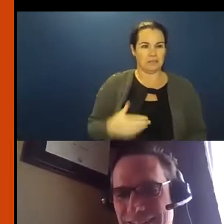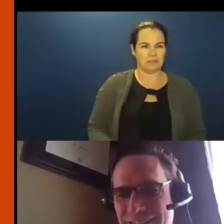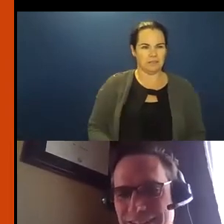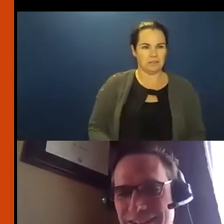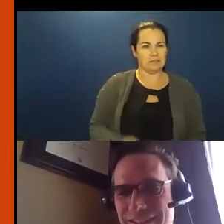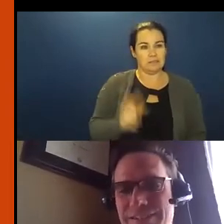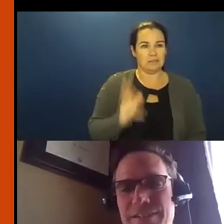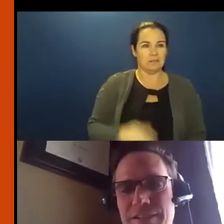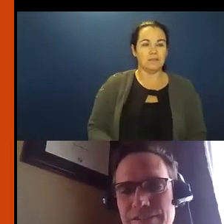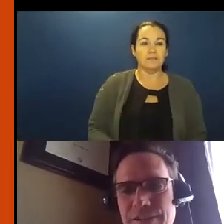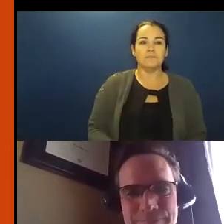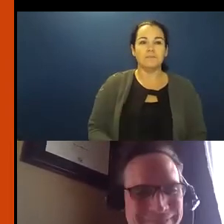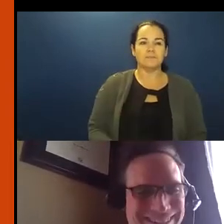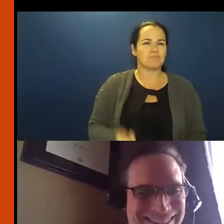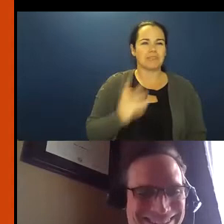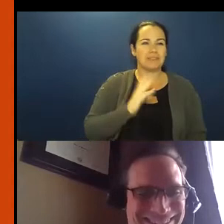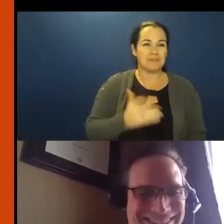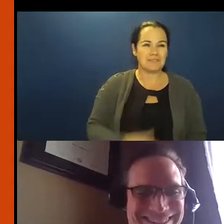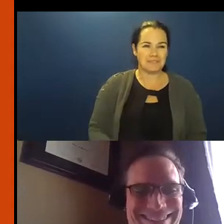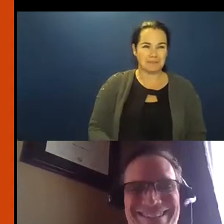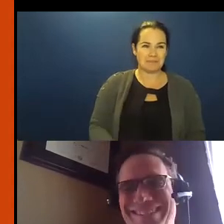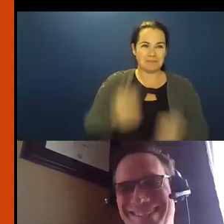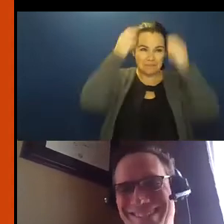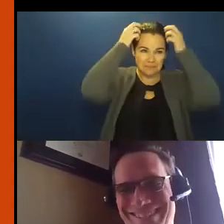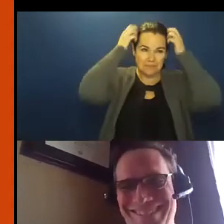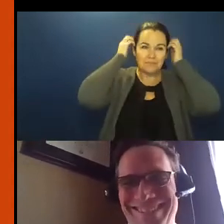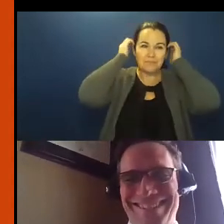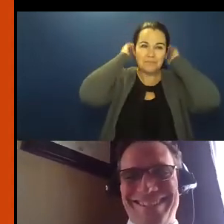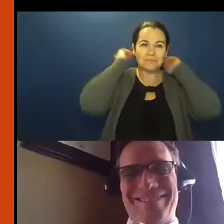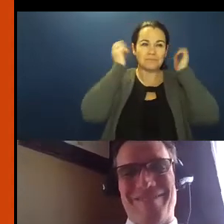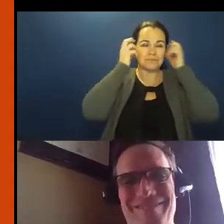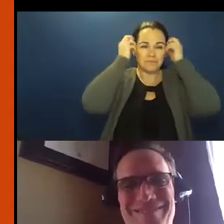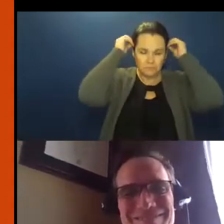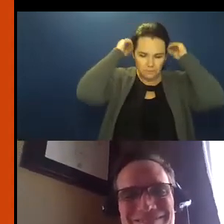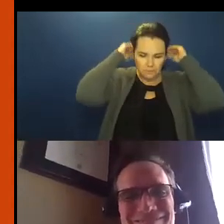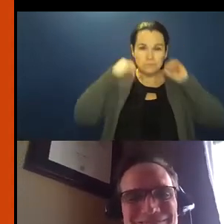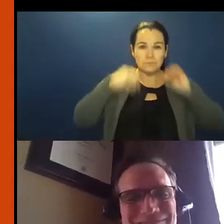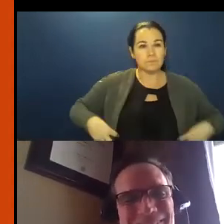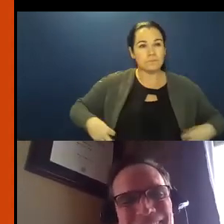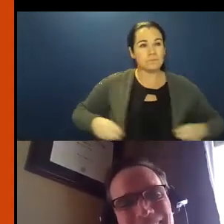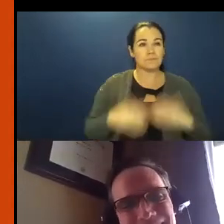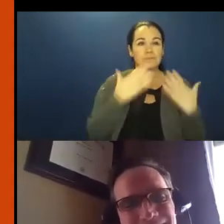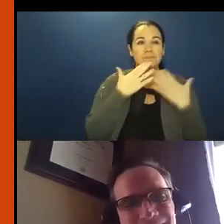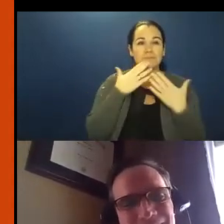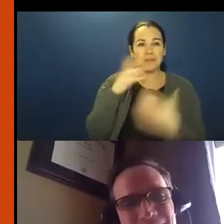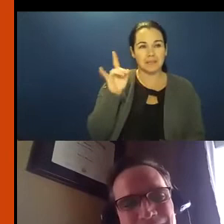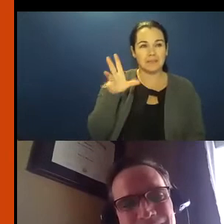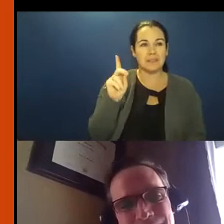out? All right, Still well, looks good. all right, thanks, David. All right, well, thank you, everybody. Thank you, David, for